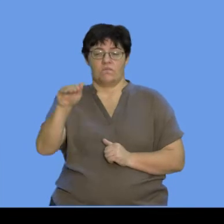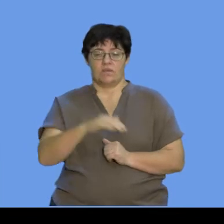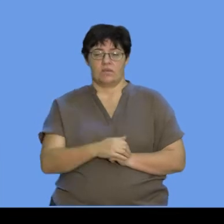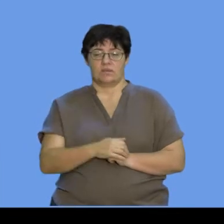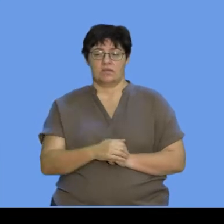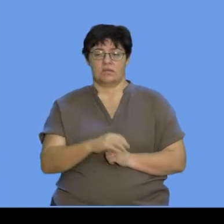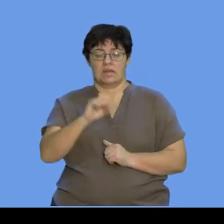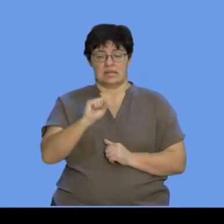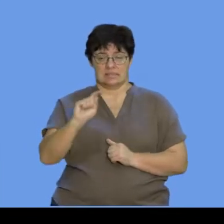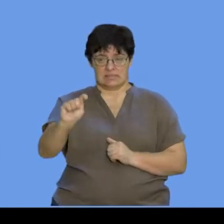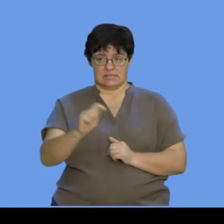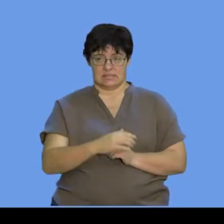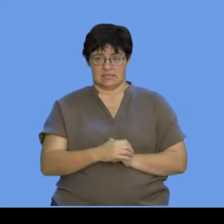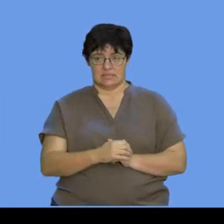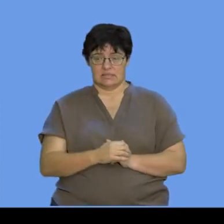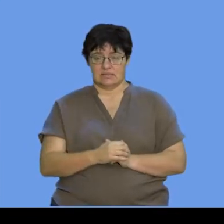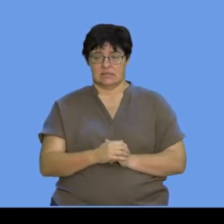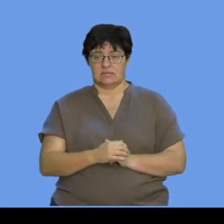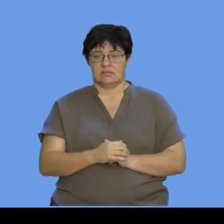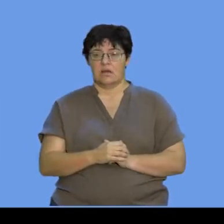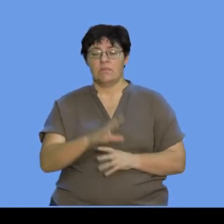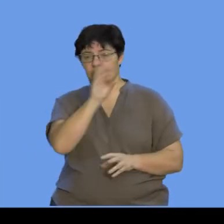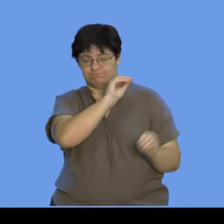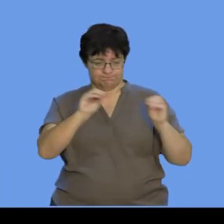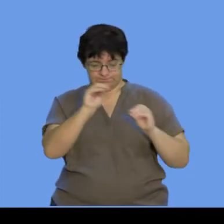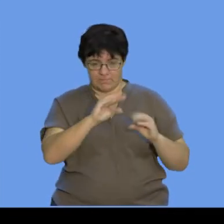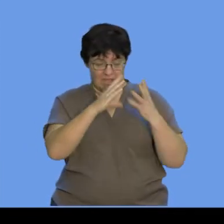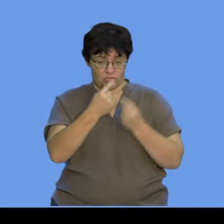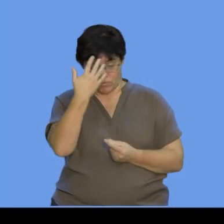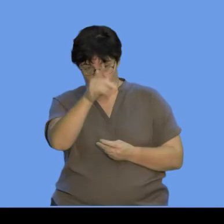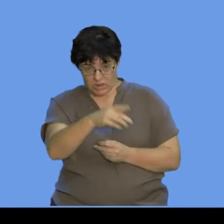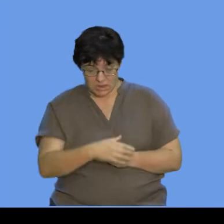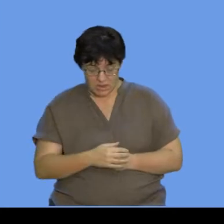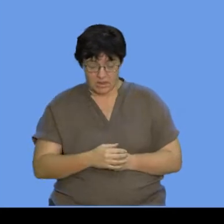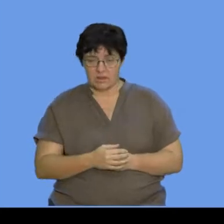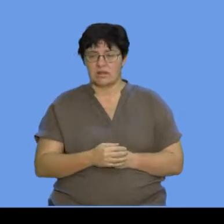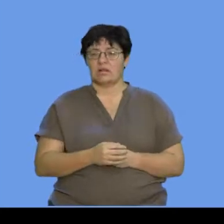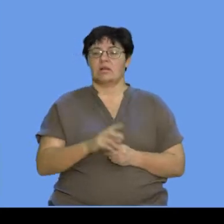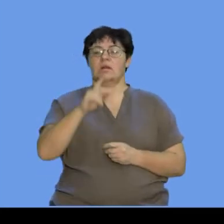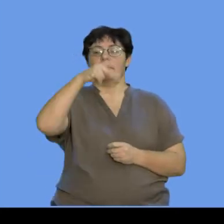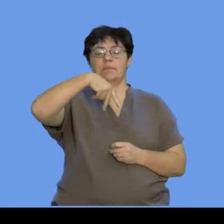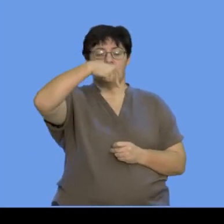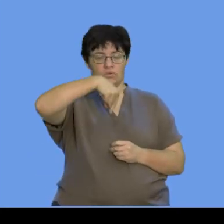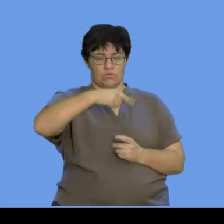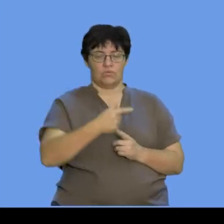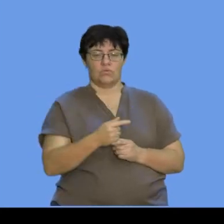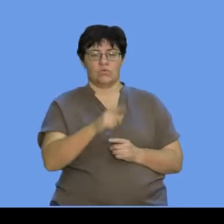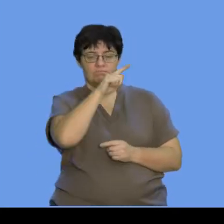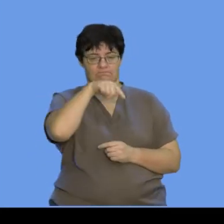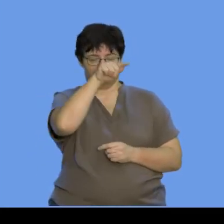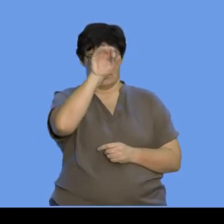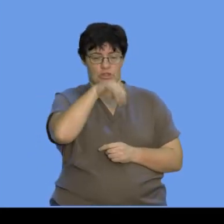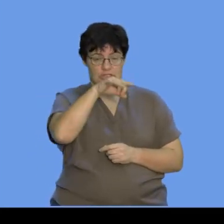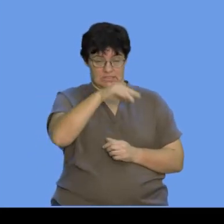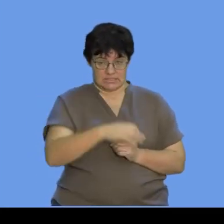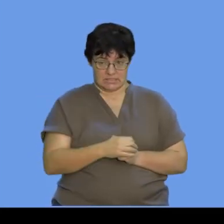PS over ST. Let me substitute everything that I know. PQ, we just found it to be square